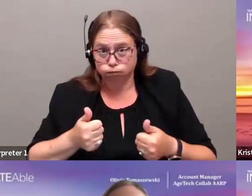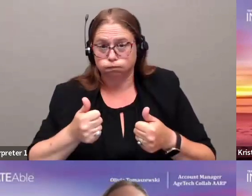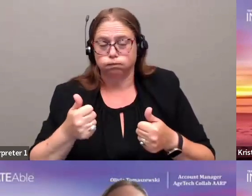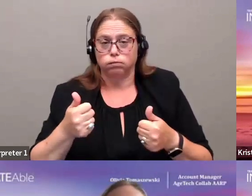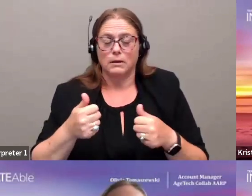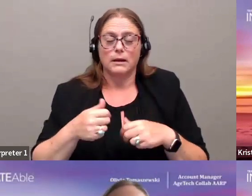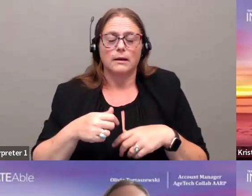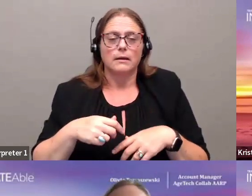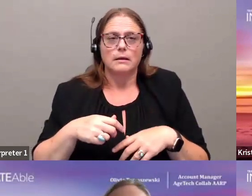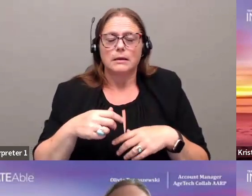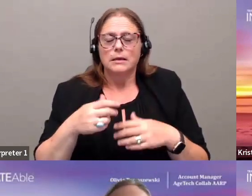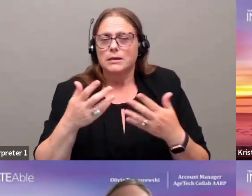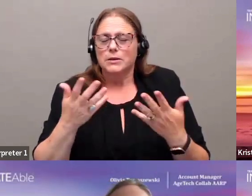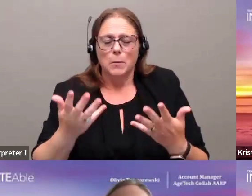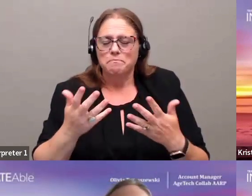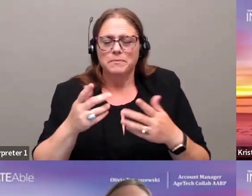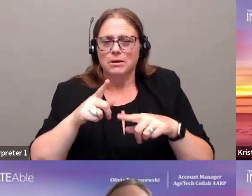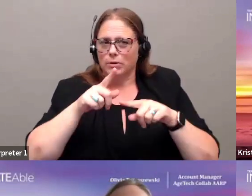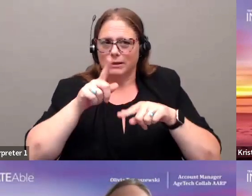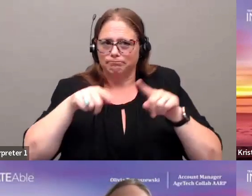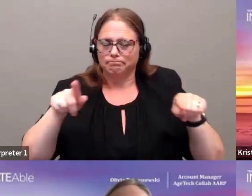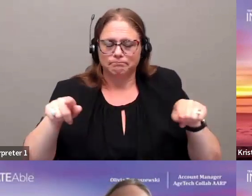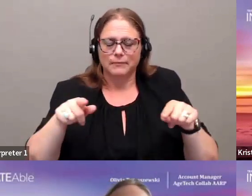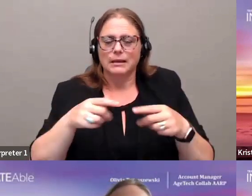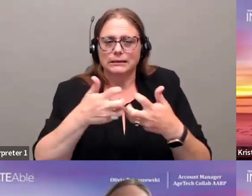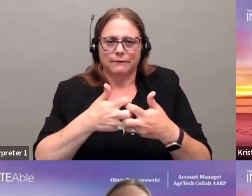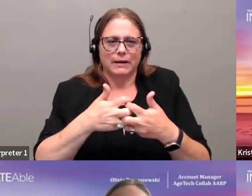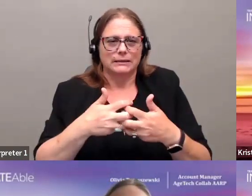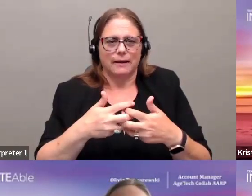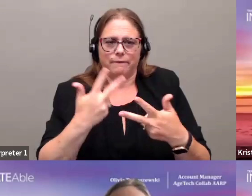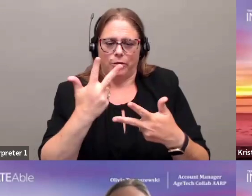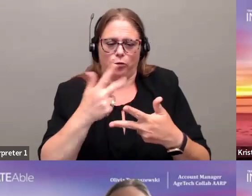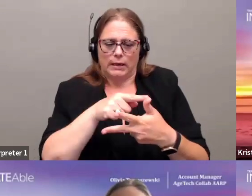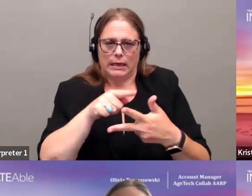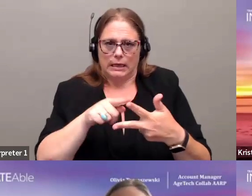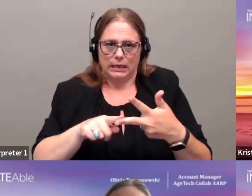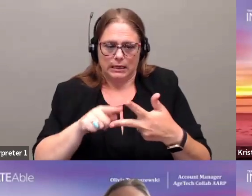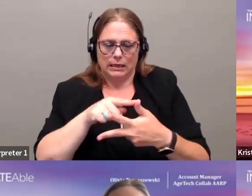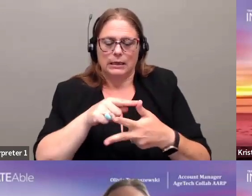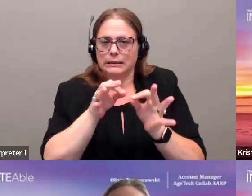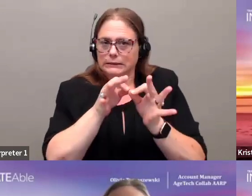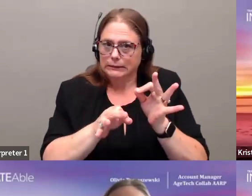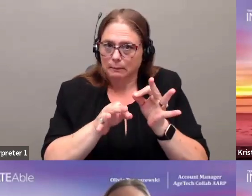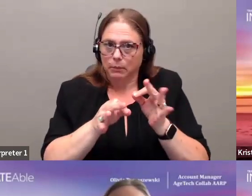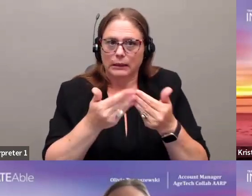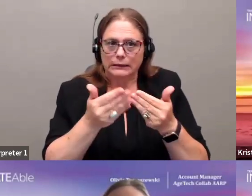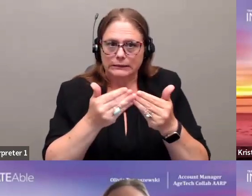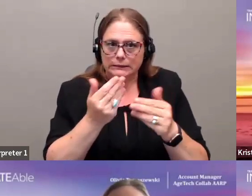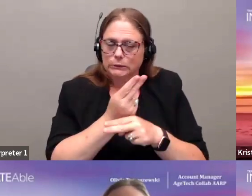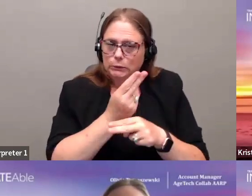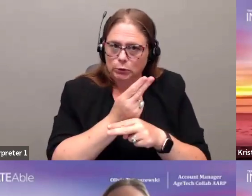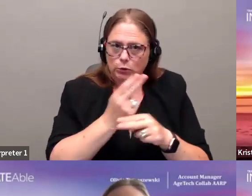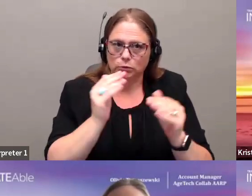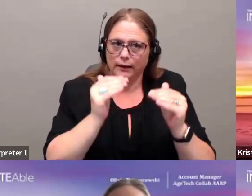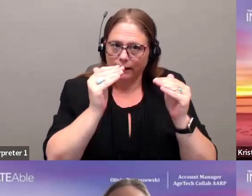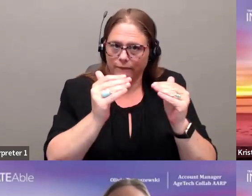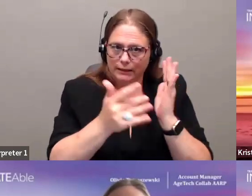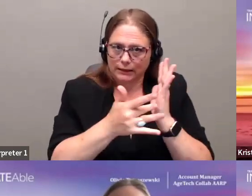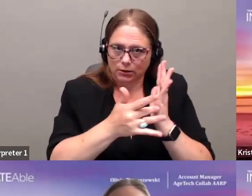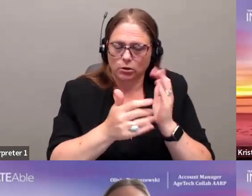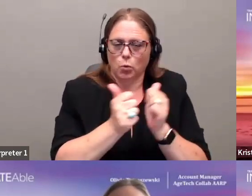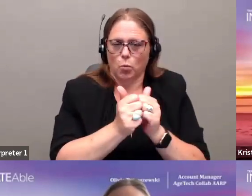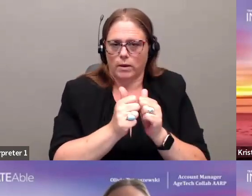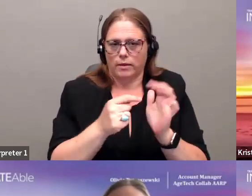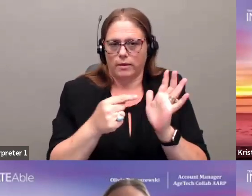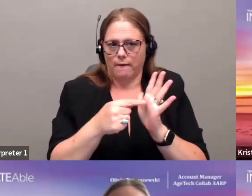standpoint right now. So the device really has 3 simple kind of pillars. Simple, easy to use, using advanced technologies at an affordable price point. Really